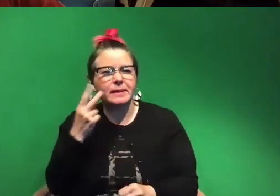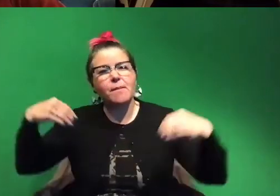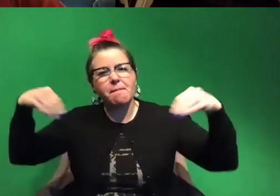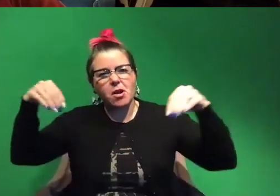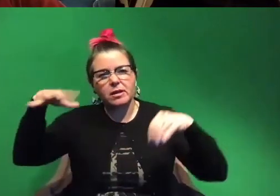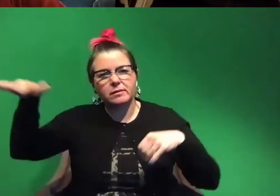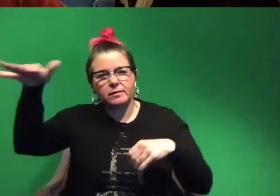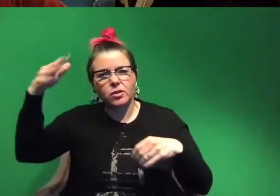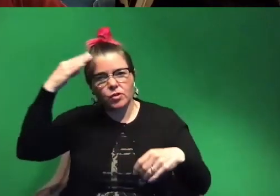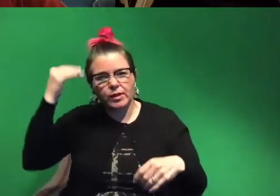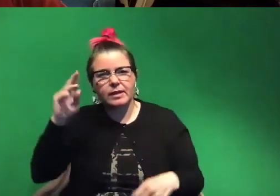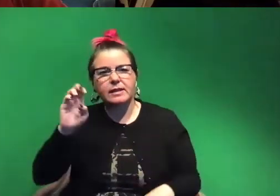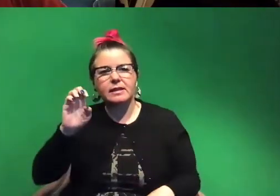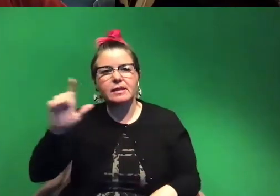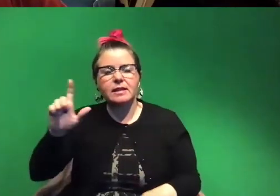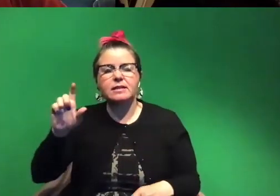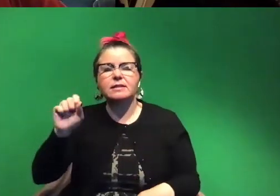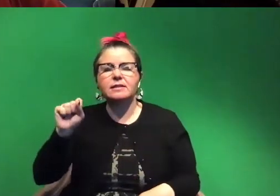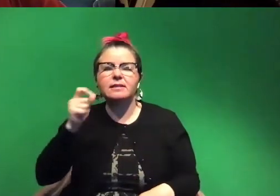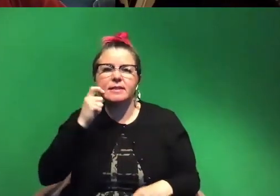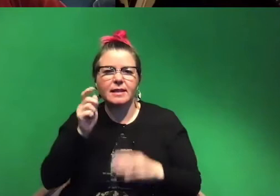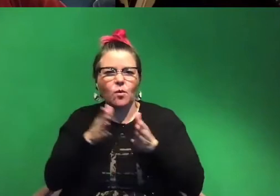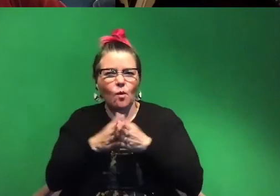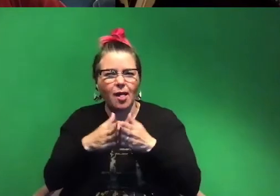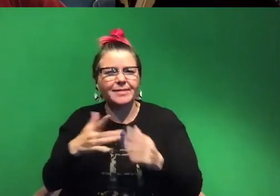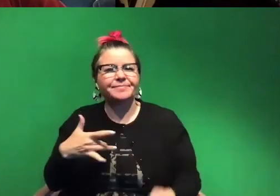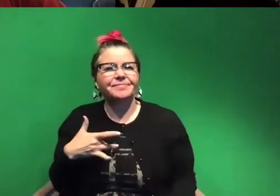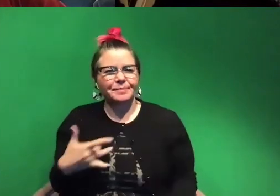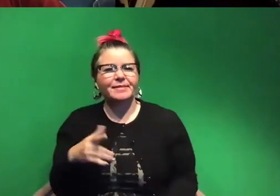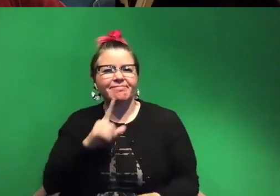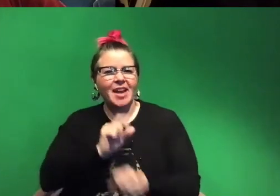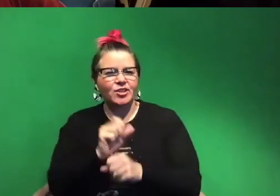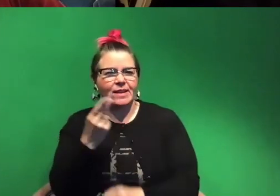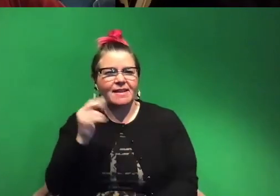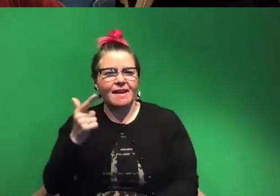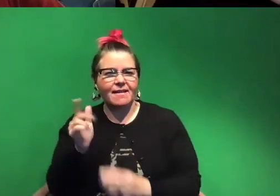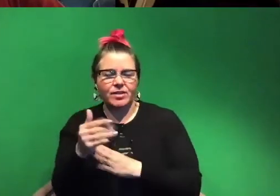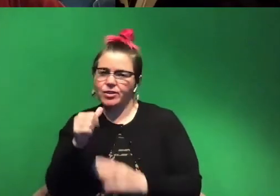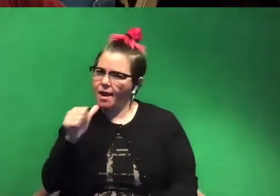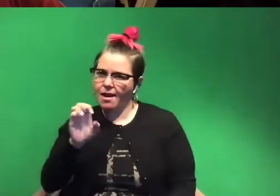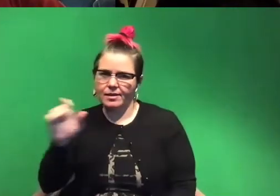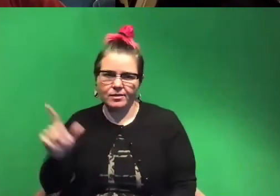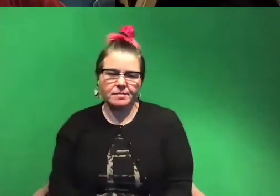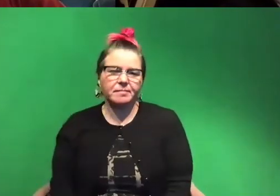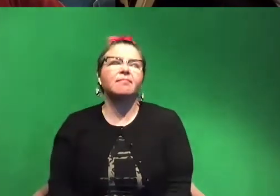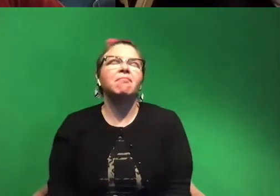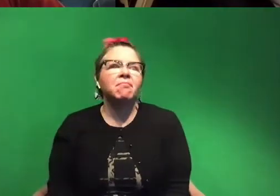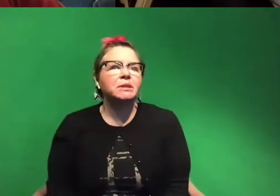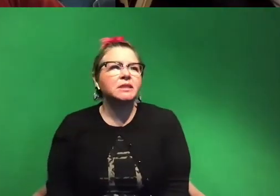any of the eel skin wallets, a lot of the times the skin is actually the hagfish skin. Gotcha. Okay, sounds